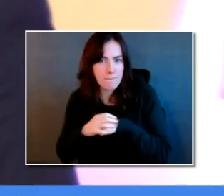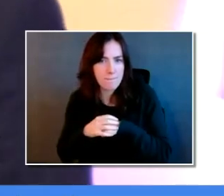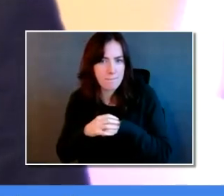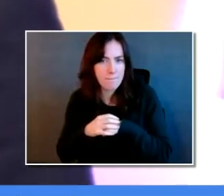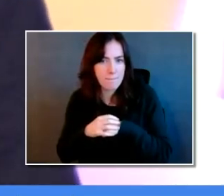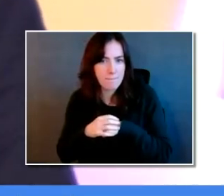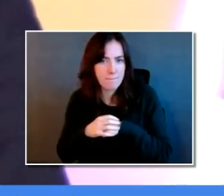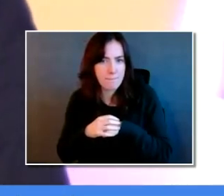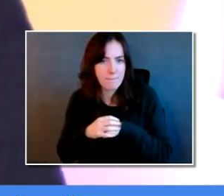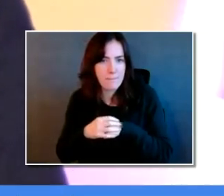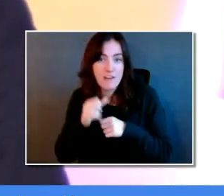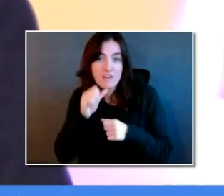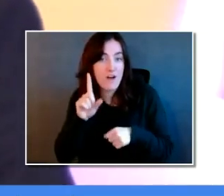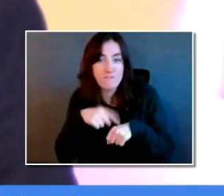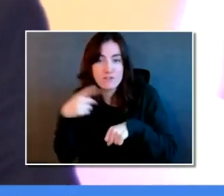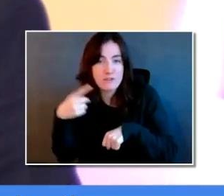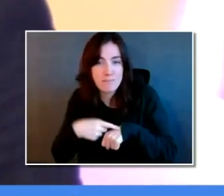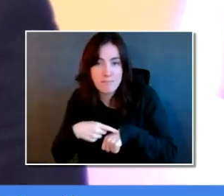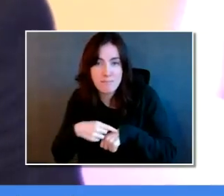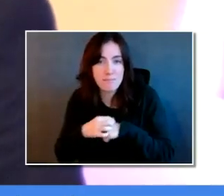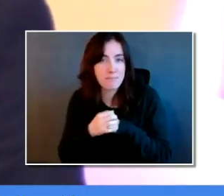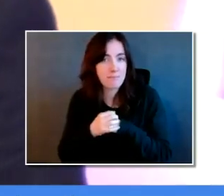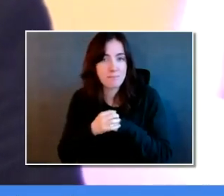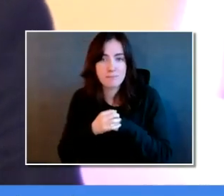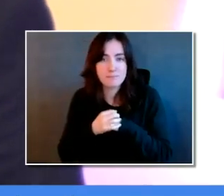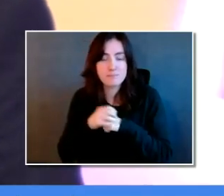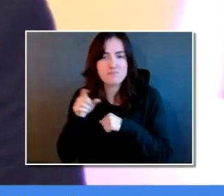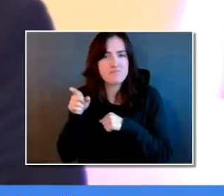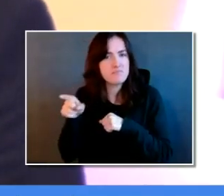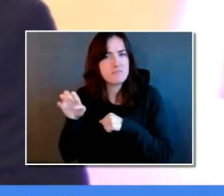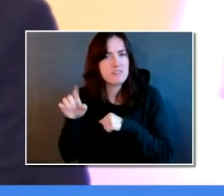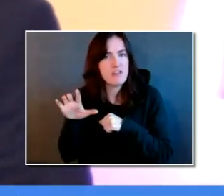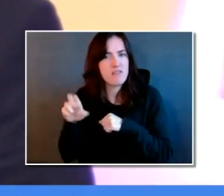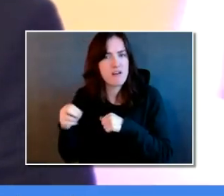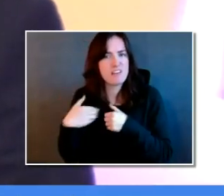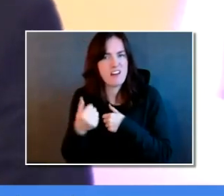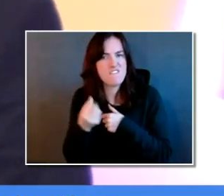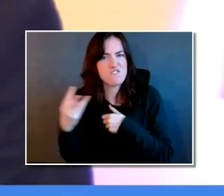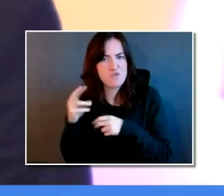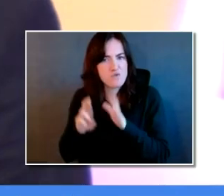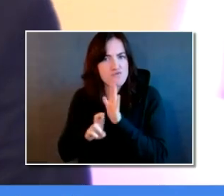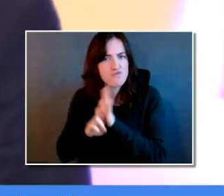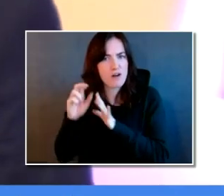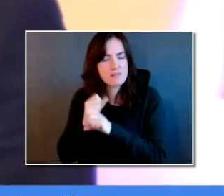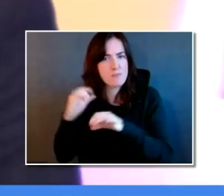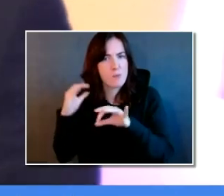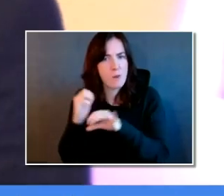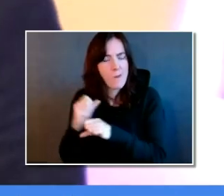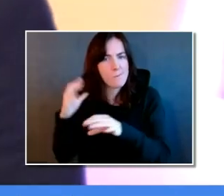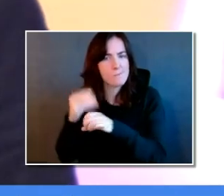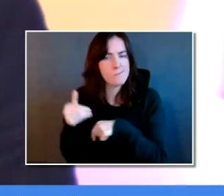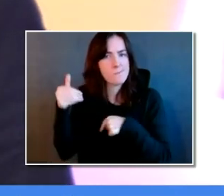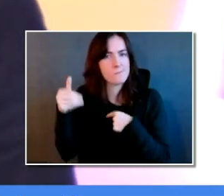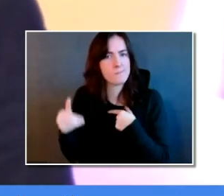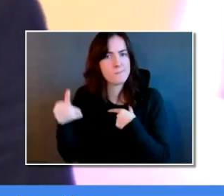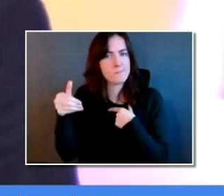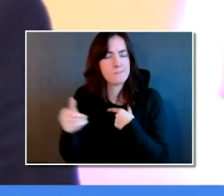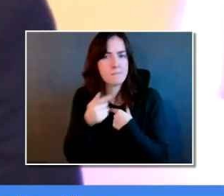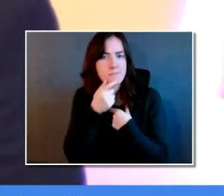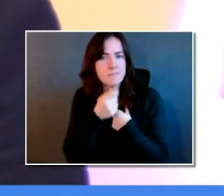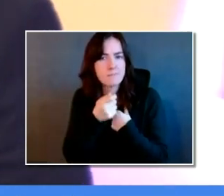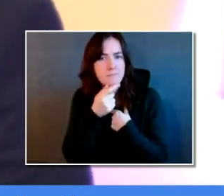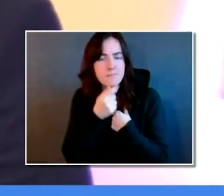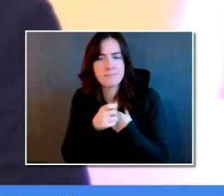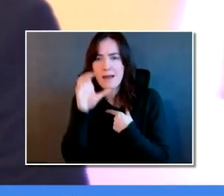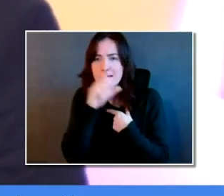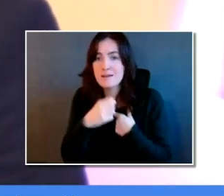And it's not the first time. He's had a few of these blow up. Right? So I guess the white men who work on